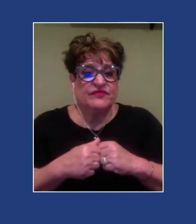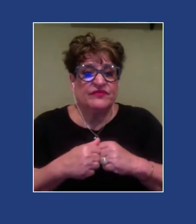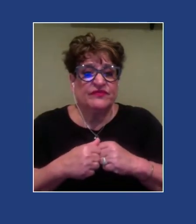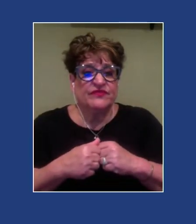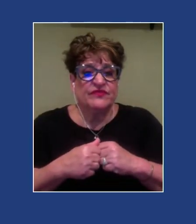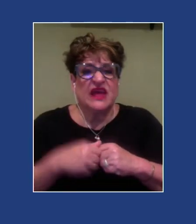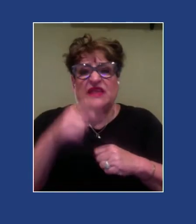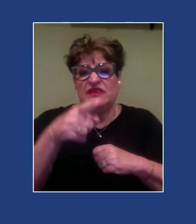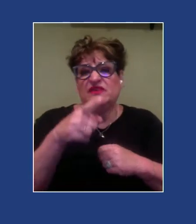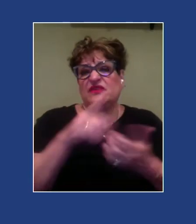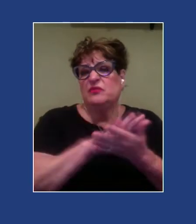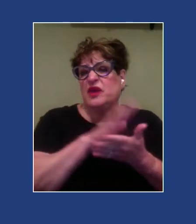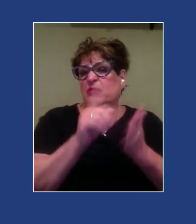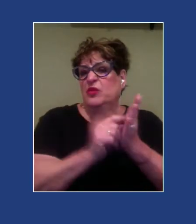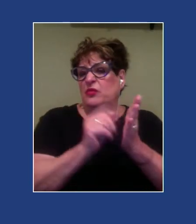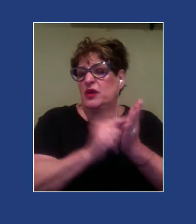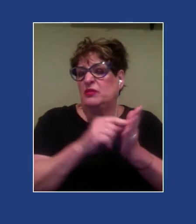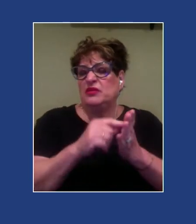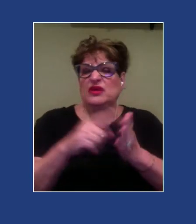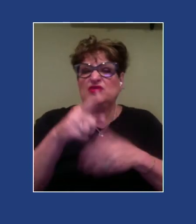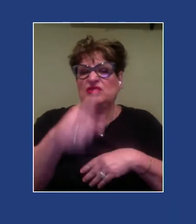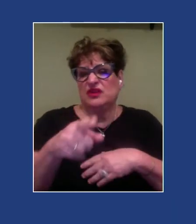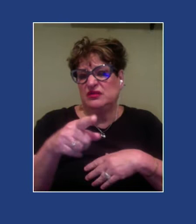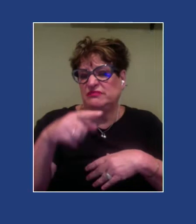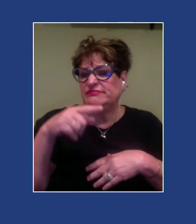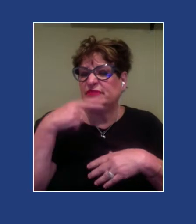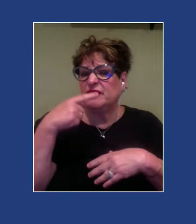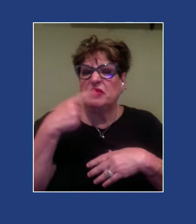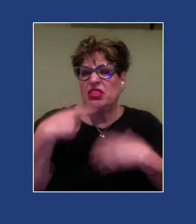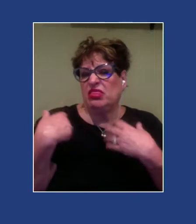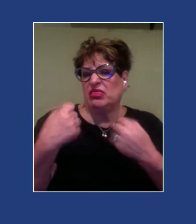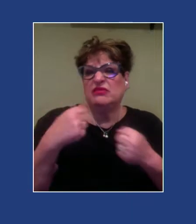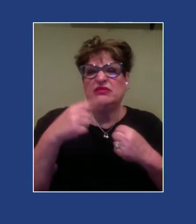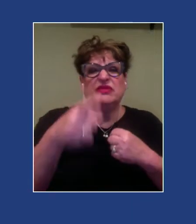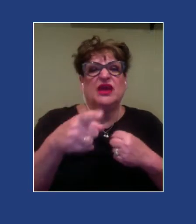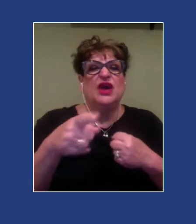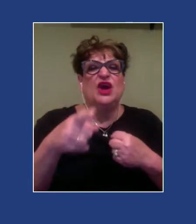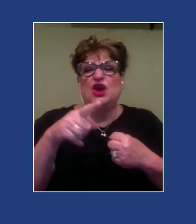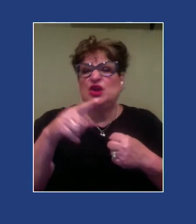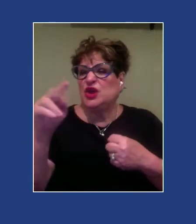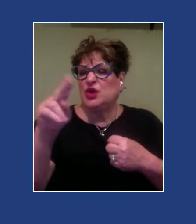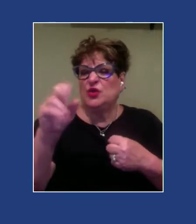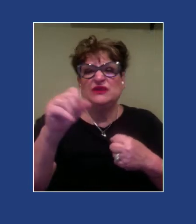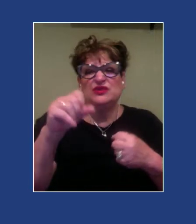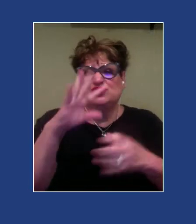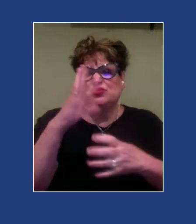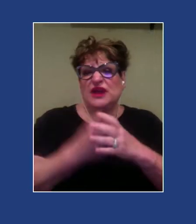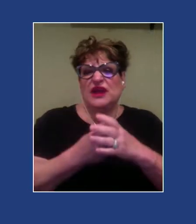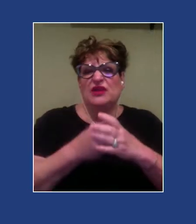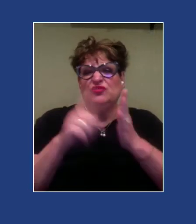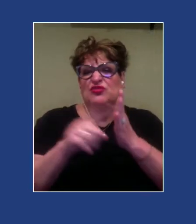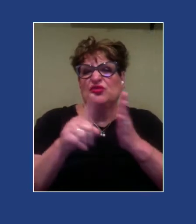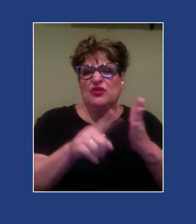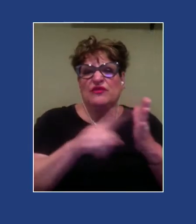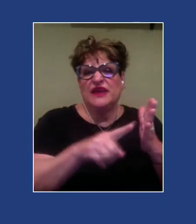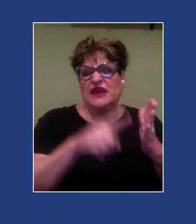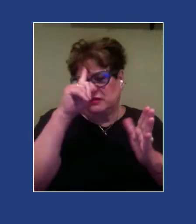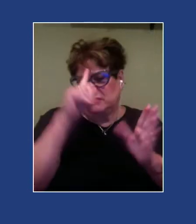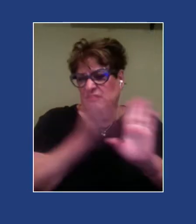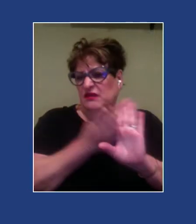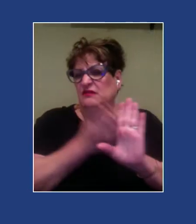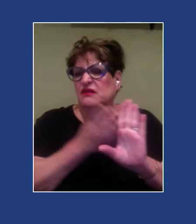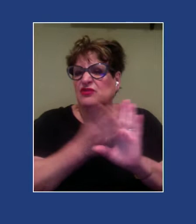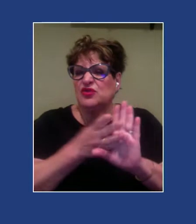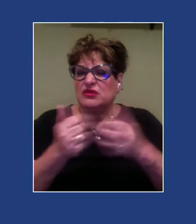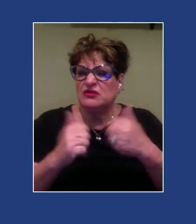This is a paper we published in the American Journal of Public Health out of the US Trans Survey, looking at psychological attempts to change a person's gender identity